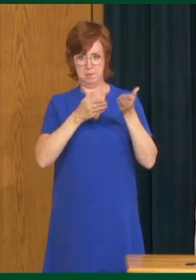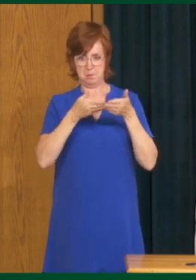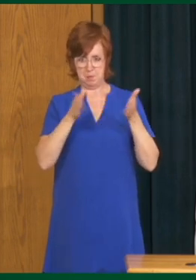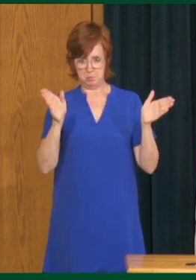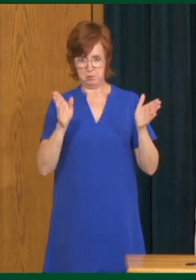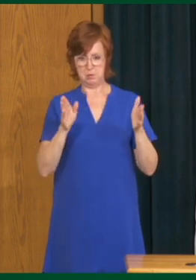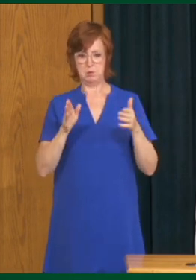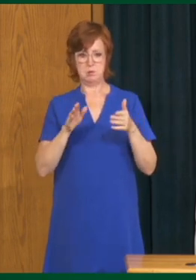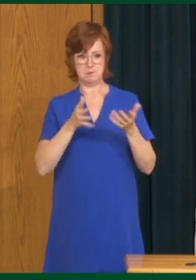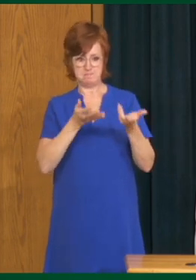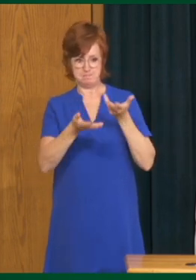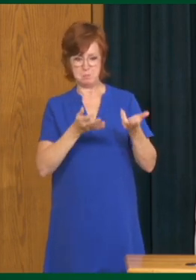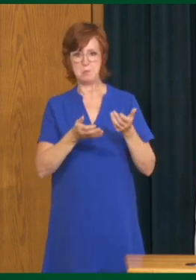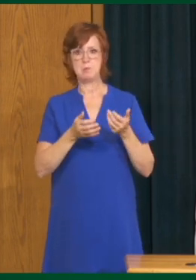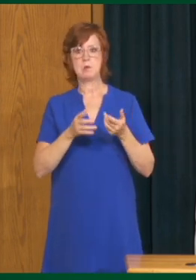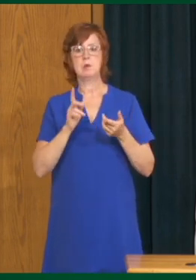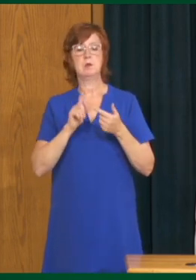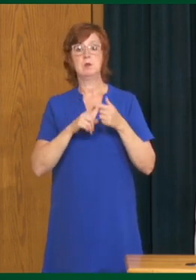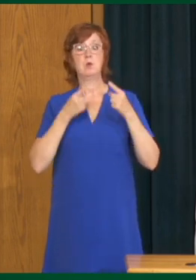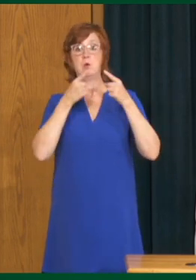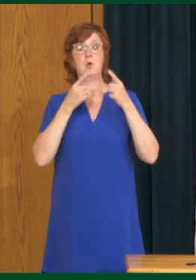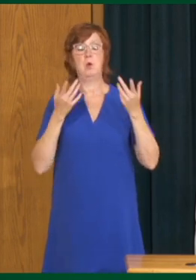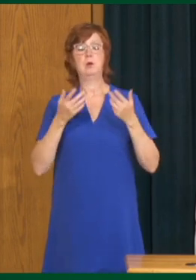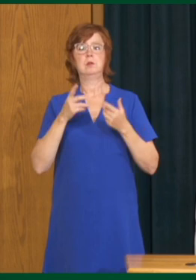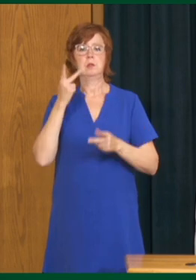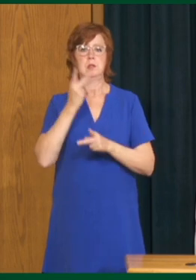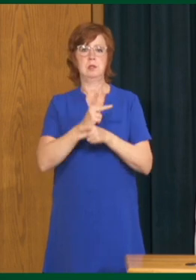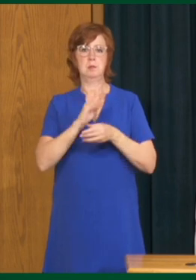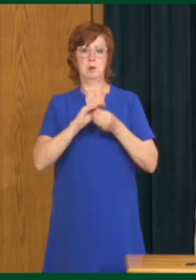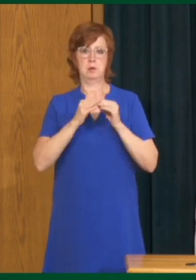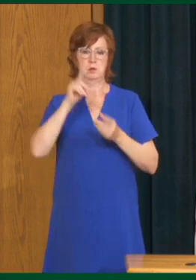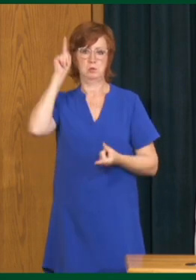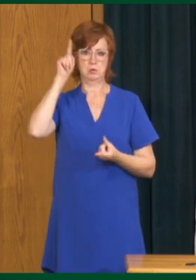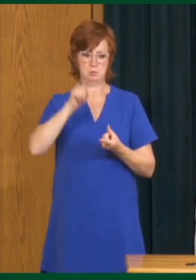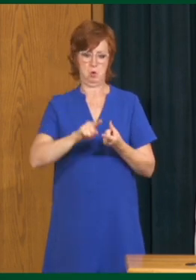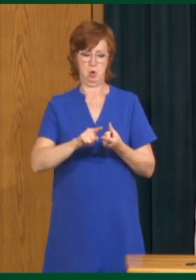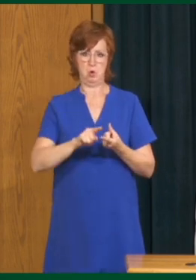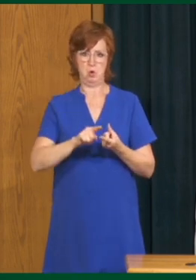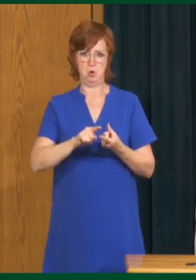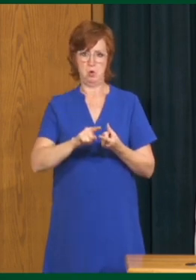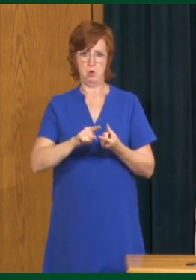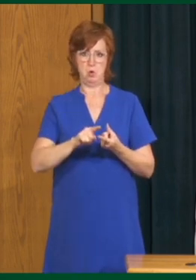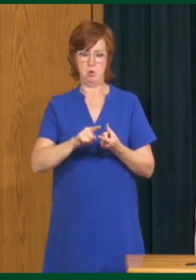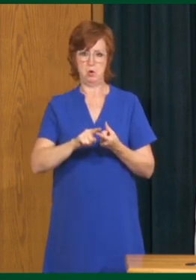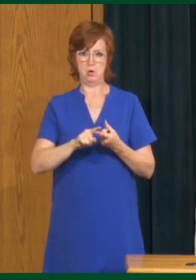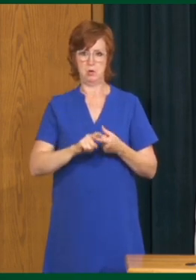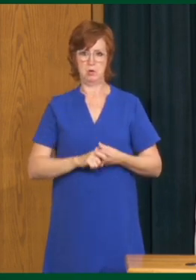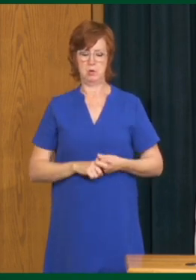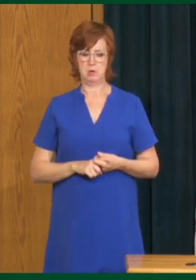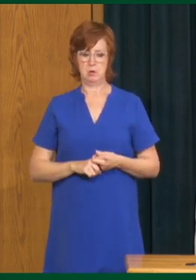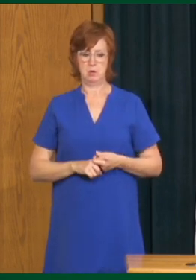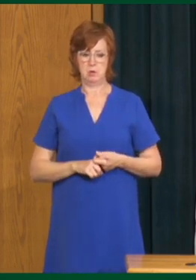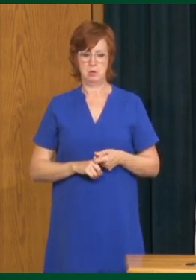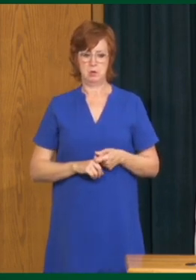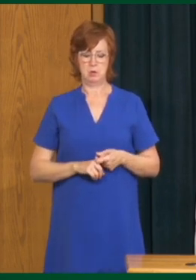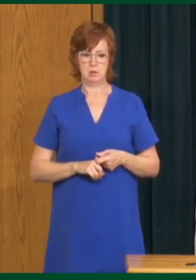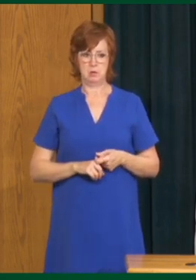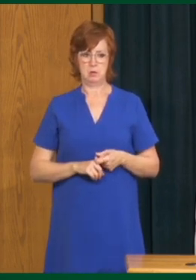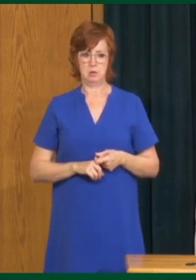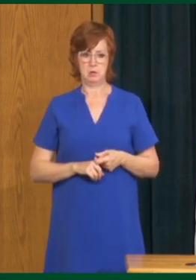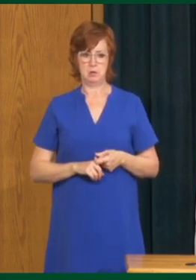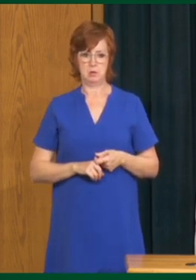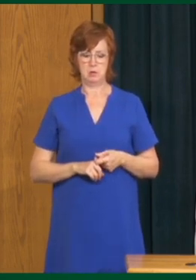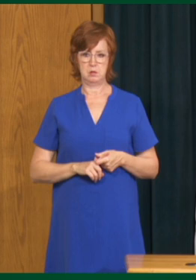more can be done to keep that number as low as possible. Will not get down to the low number of cases we had when we were